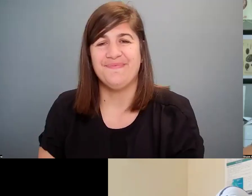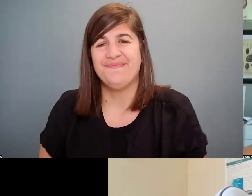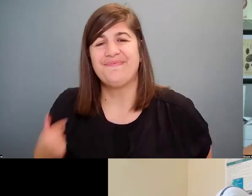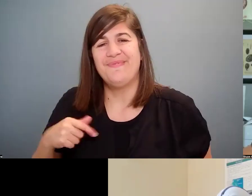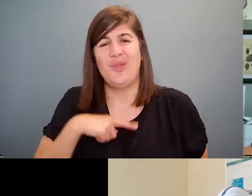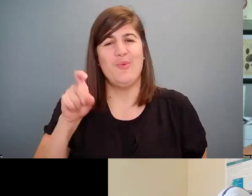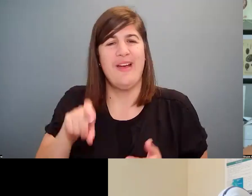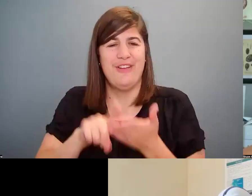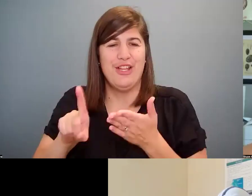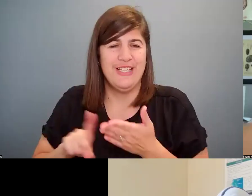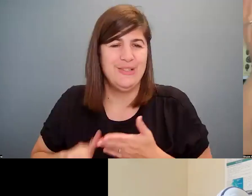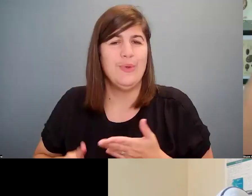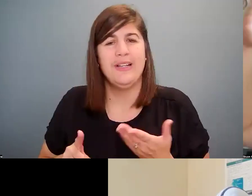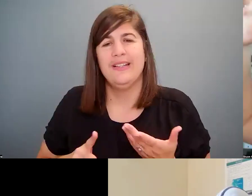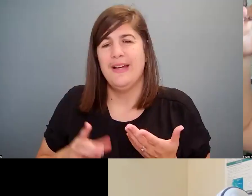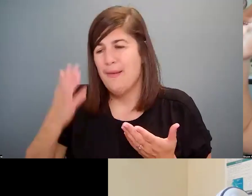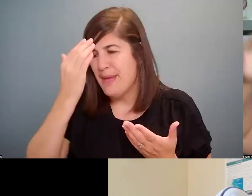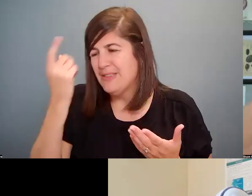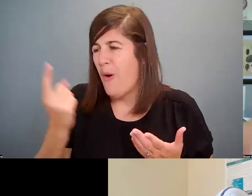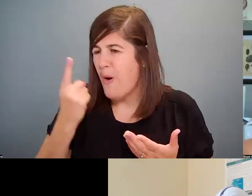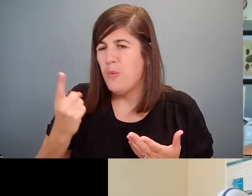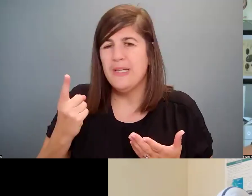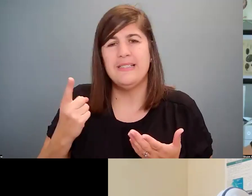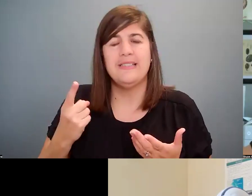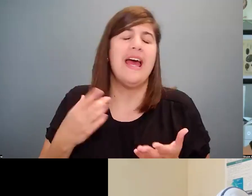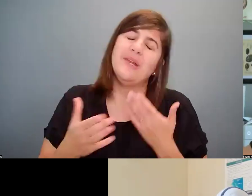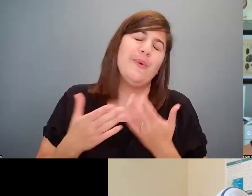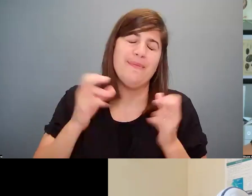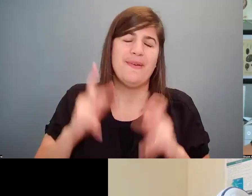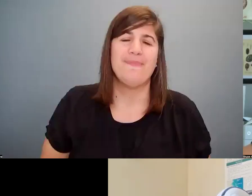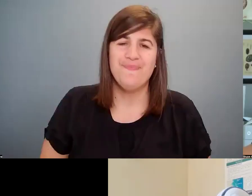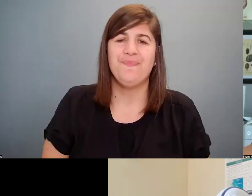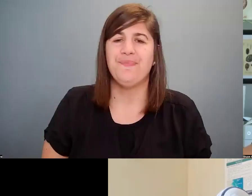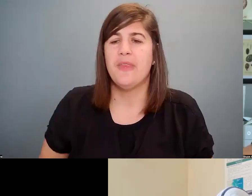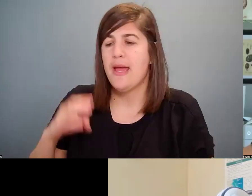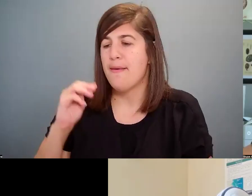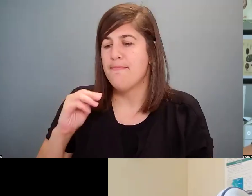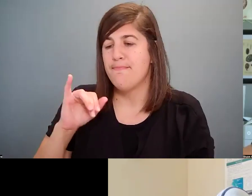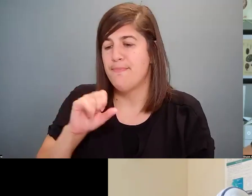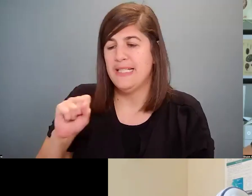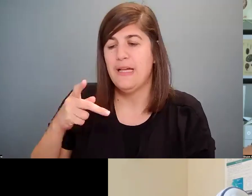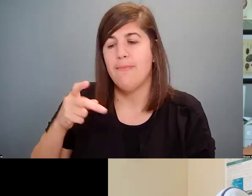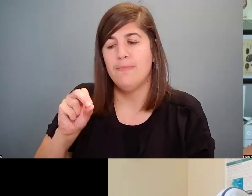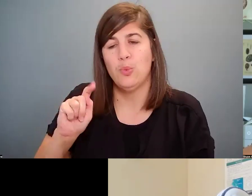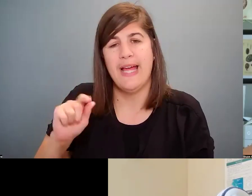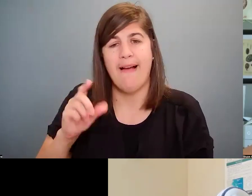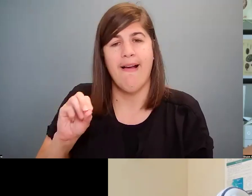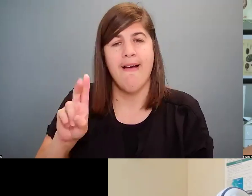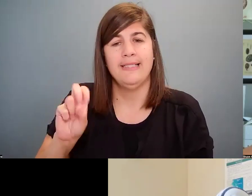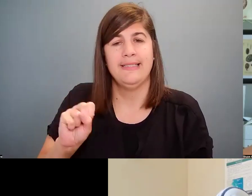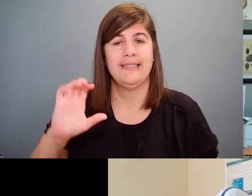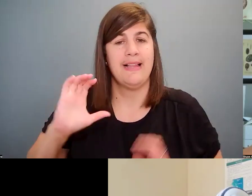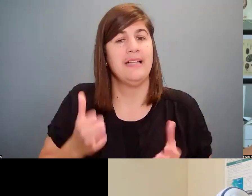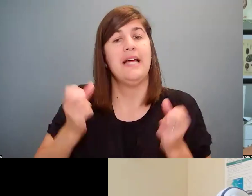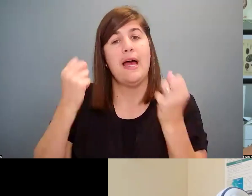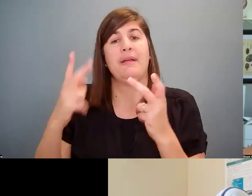into it. Yeah. I don't know, like, because they're always up there. But whatever. Mhm. All right. Ms. Patakis's class wants to know how many types of